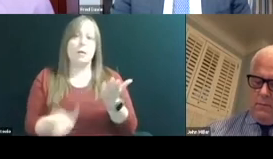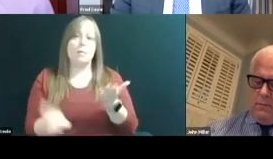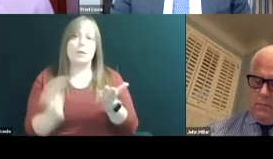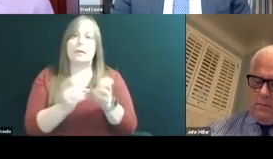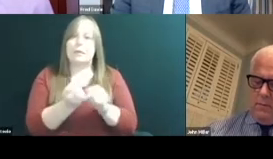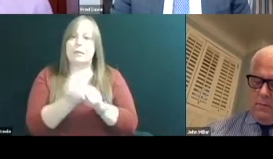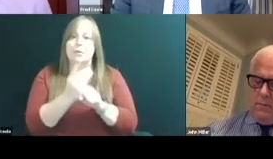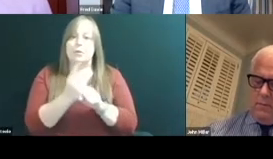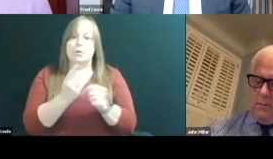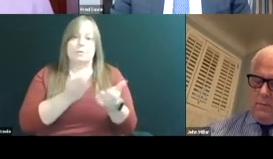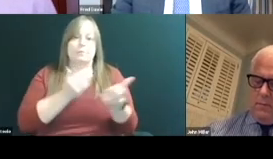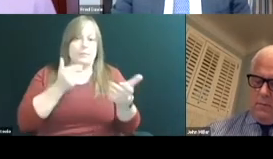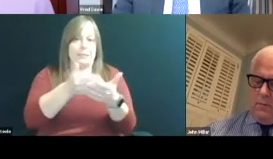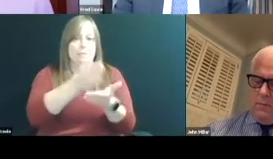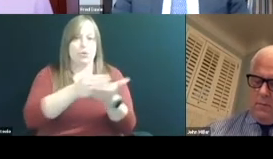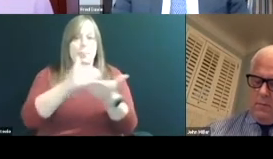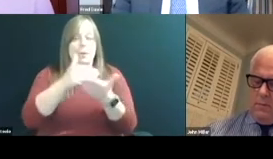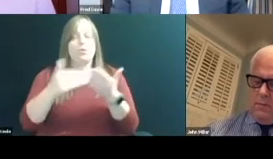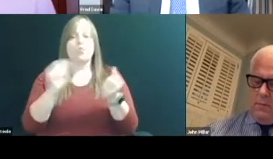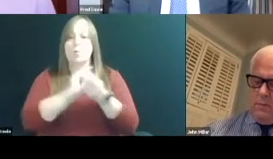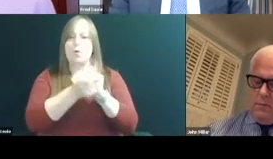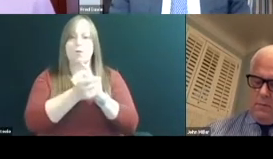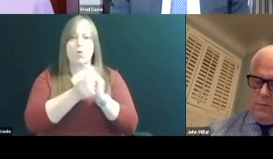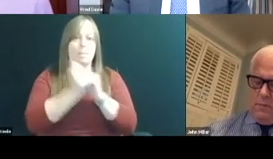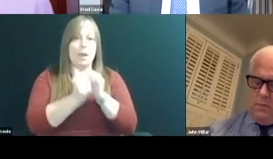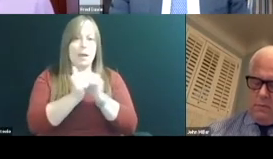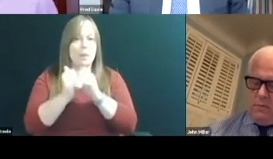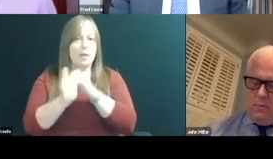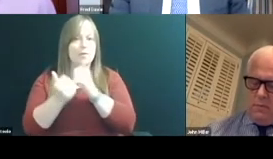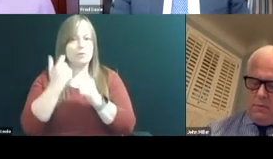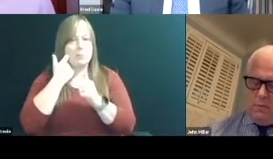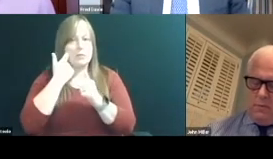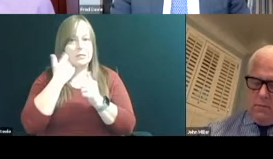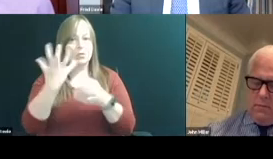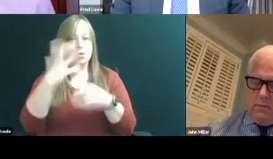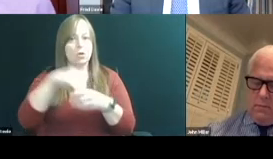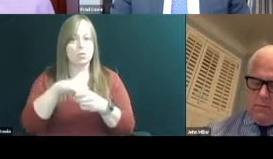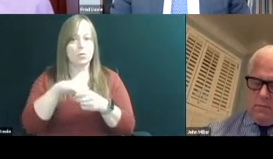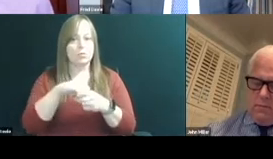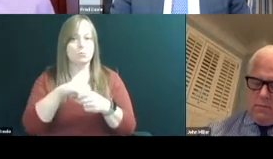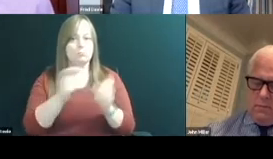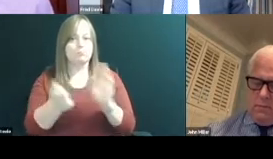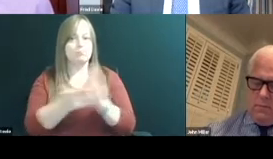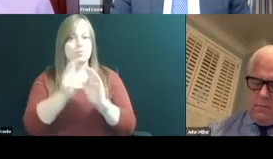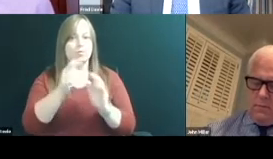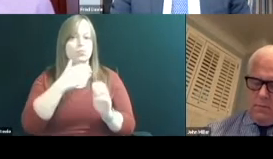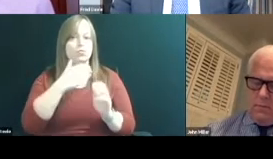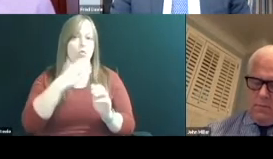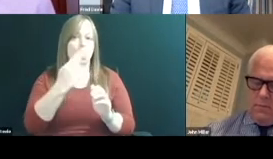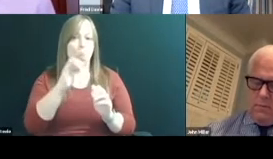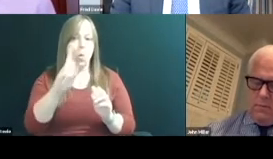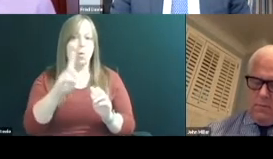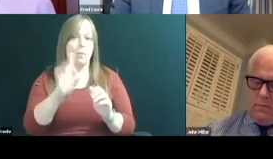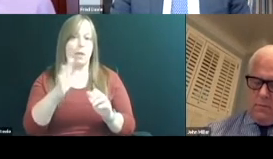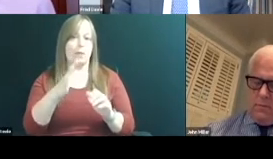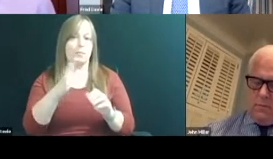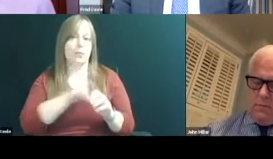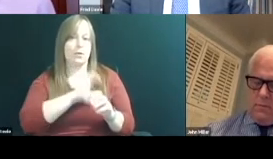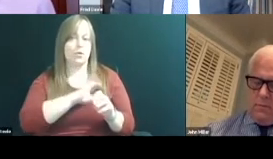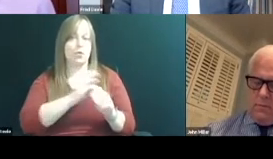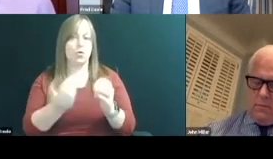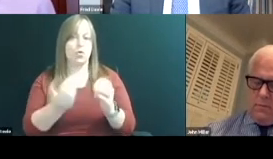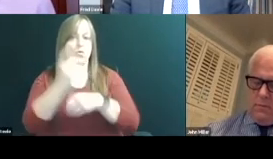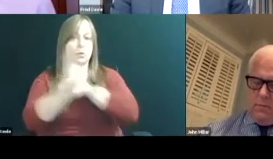leading up to the budget. So many reforms have been passed in New York recently, including outlawing chokeholds by police officers, a new